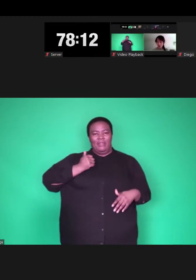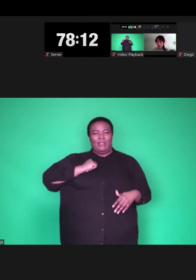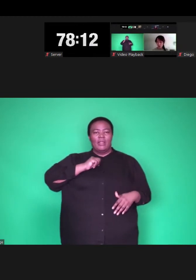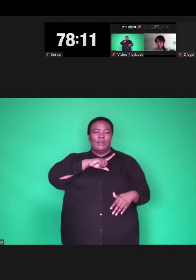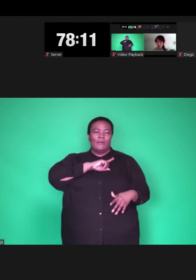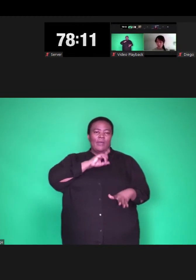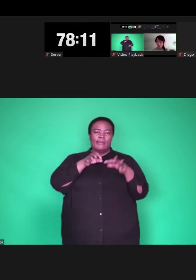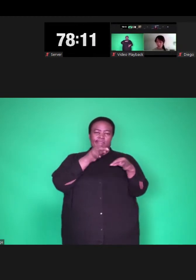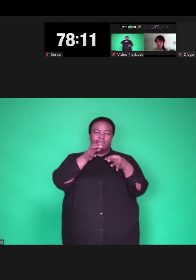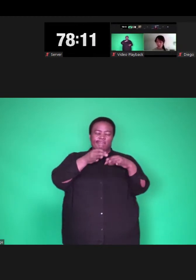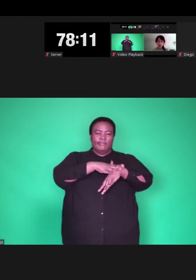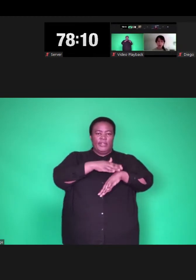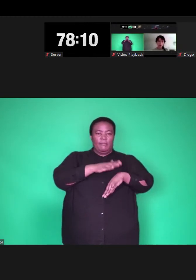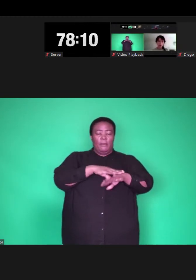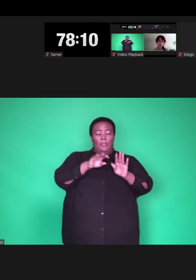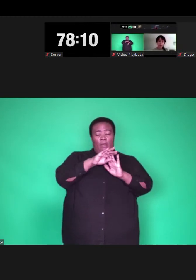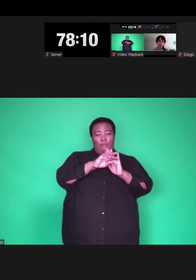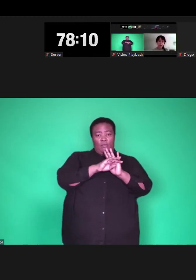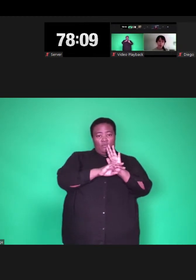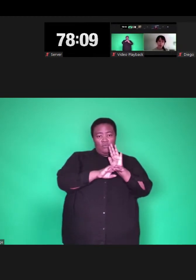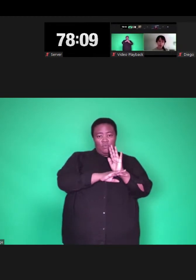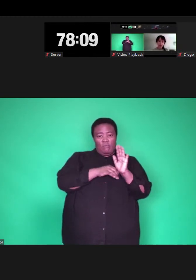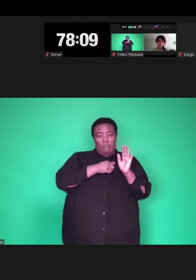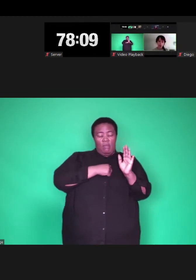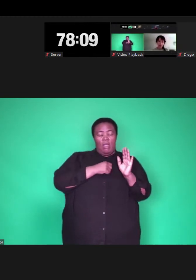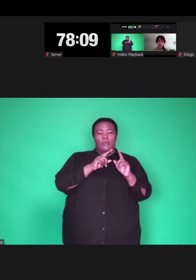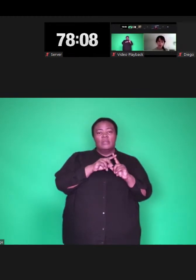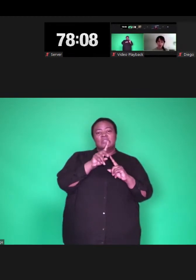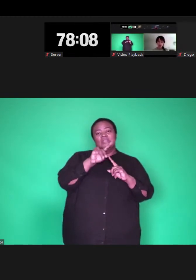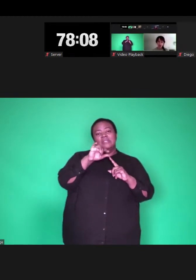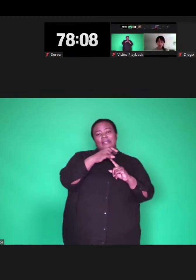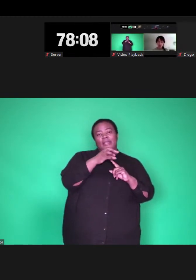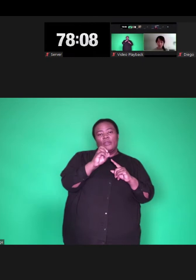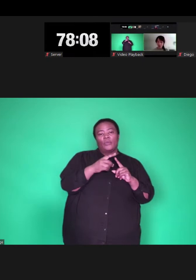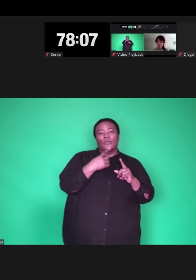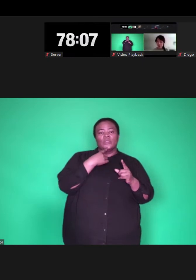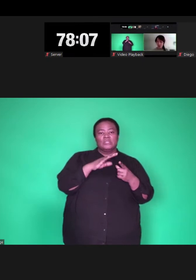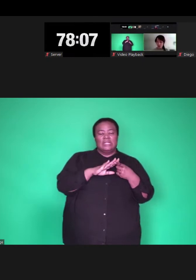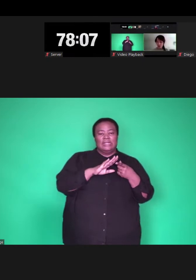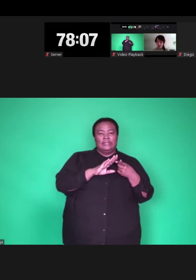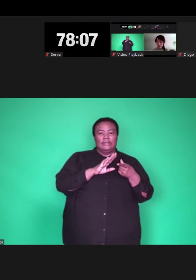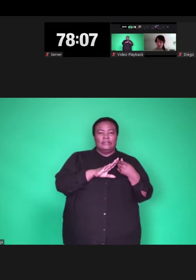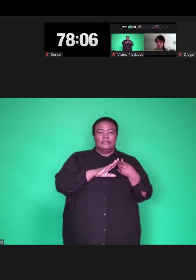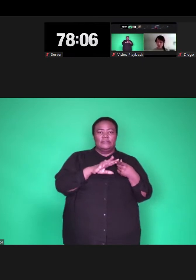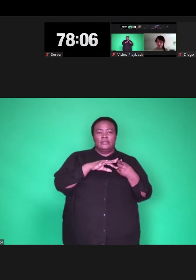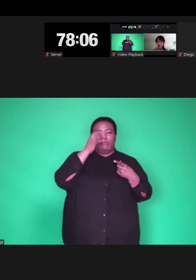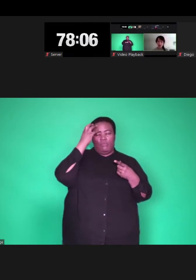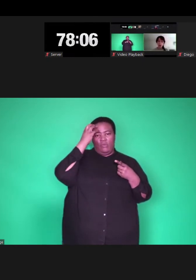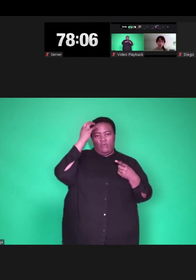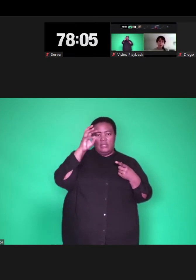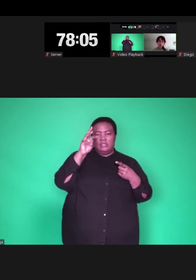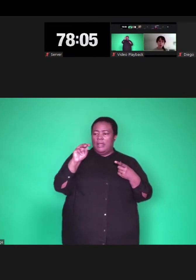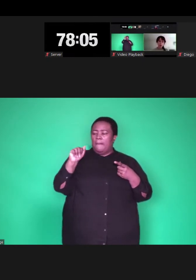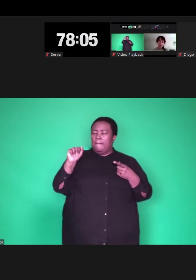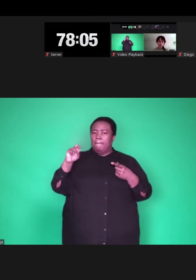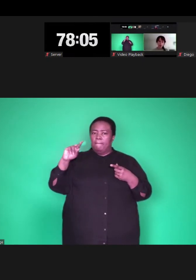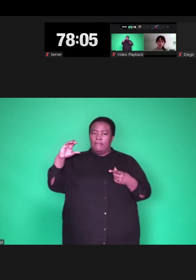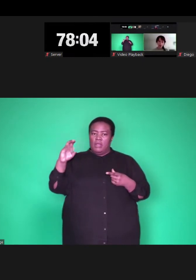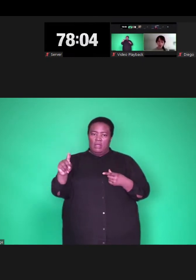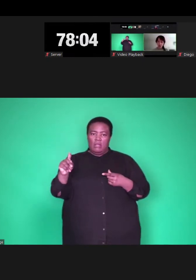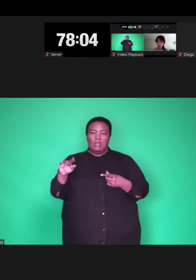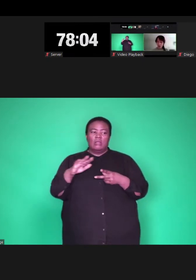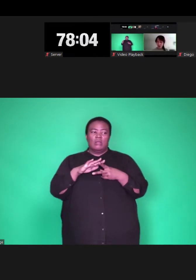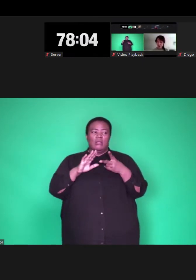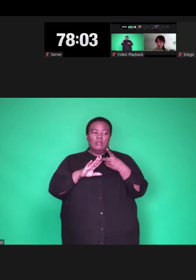the program for this morning will begin, as Diego said, with a keynote from Professor Mark Collinson, and then we'll proceed with a set of 5